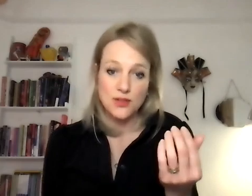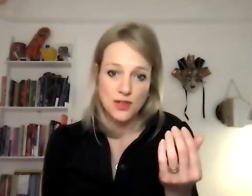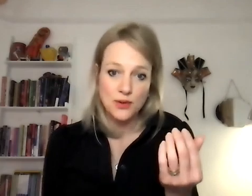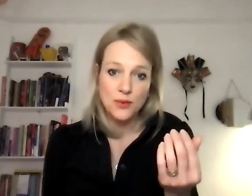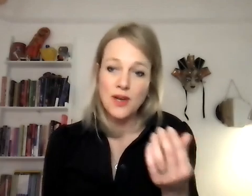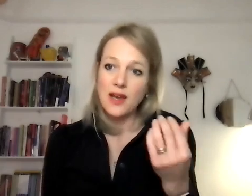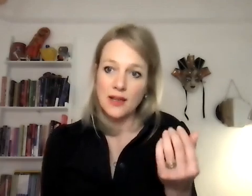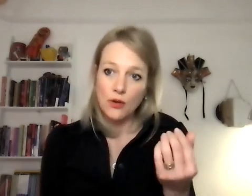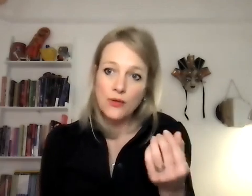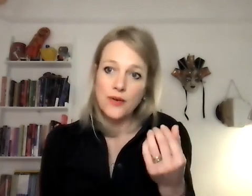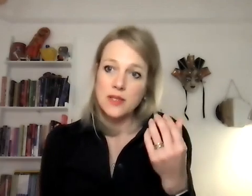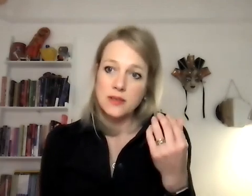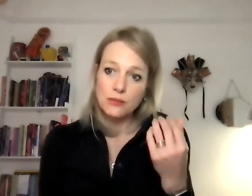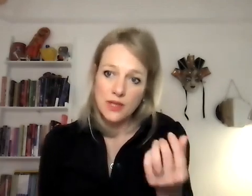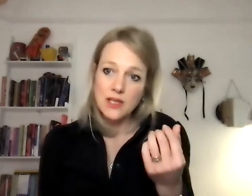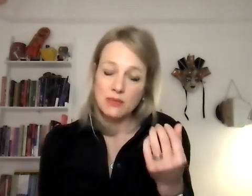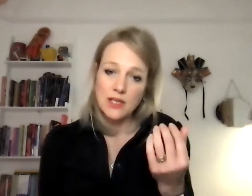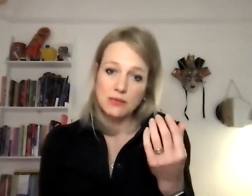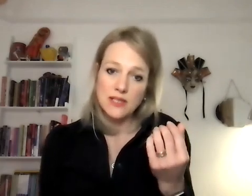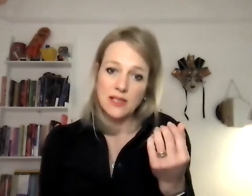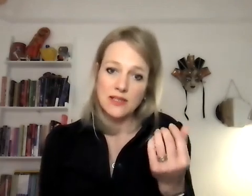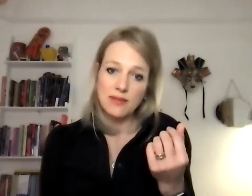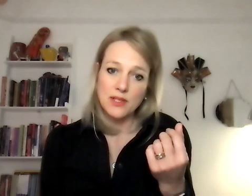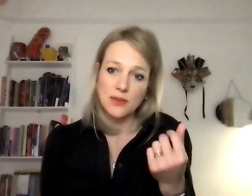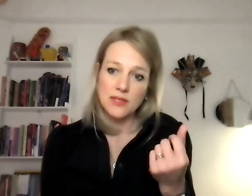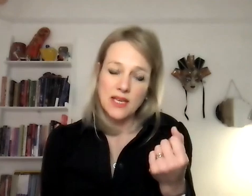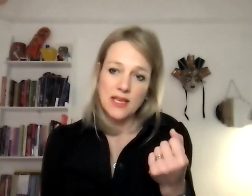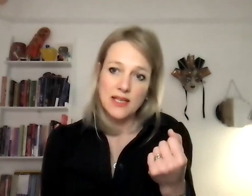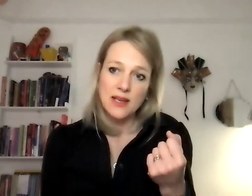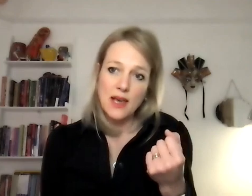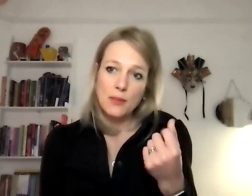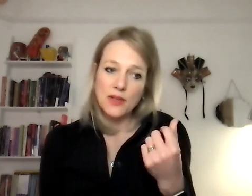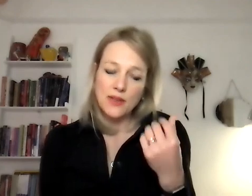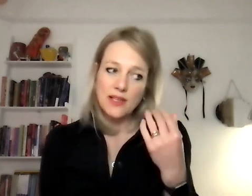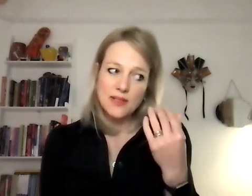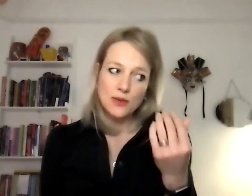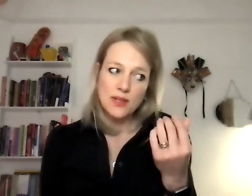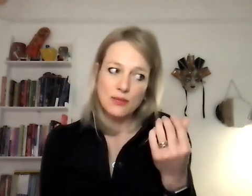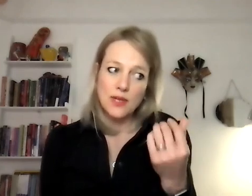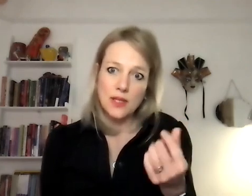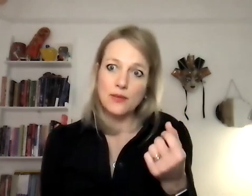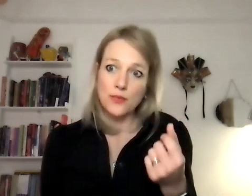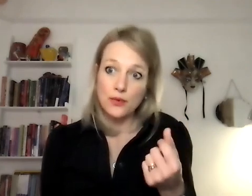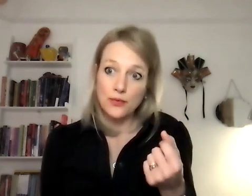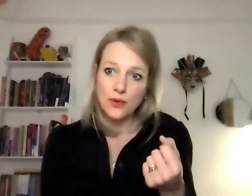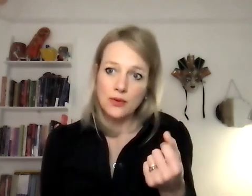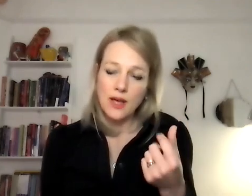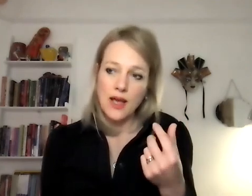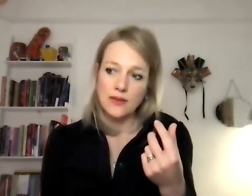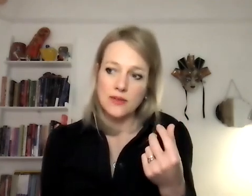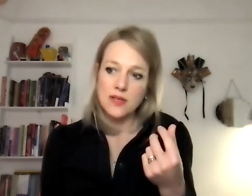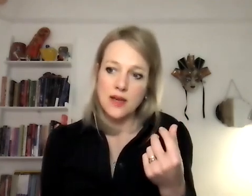be and do and offer is a really, really risky endeavour to undertake. But I think it's also really